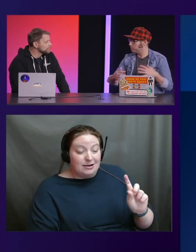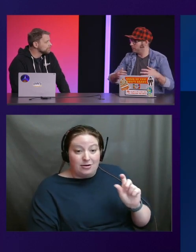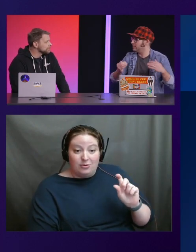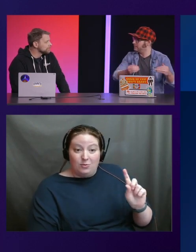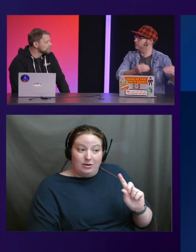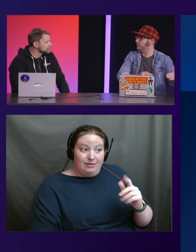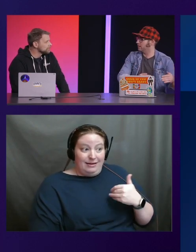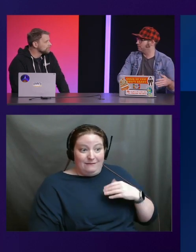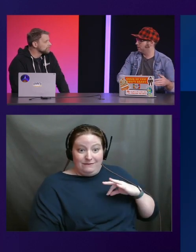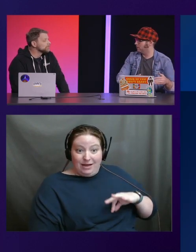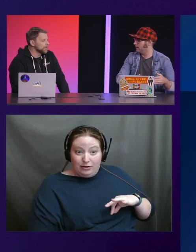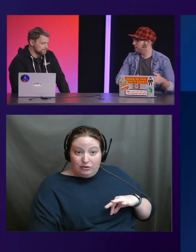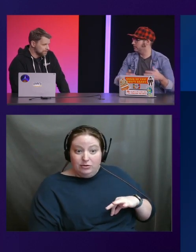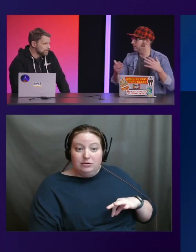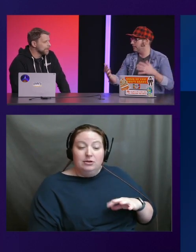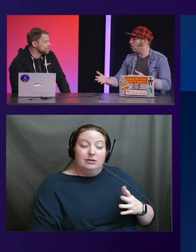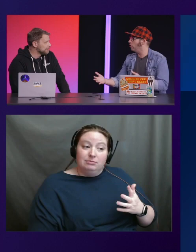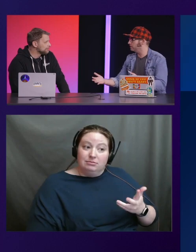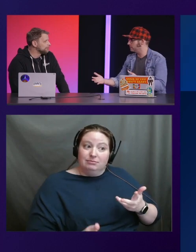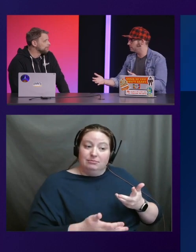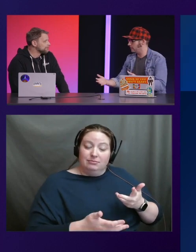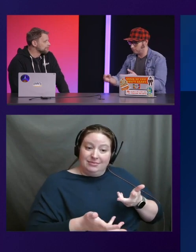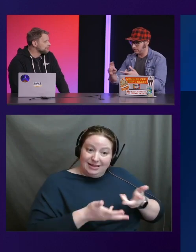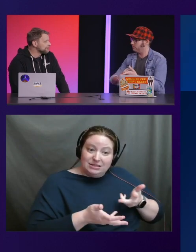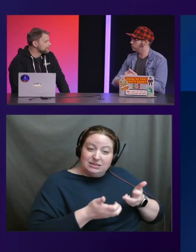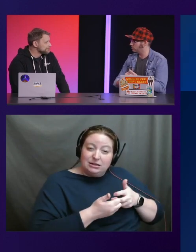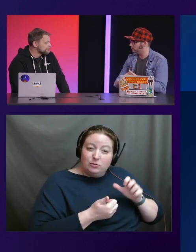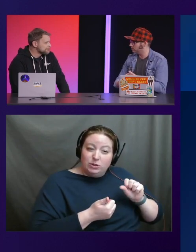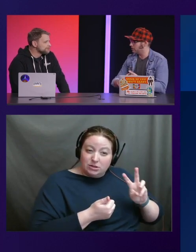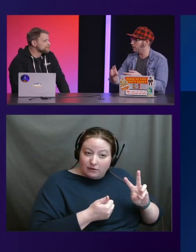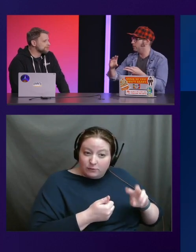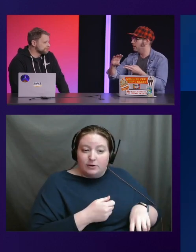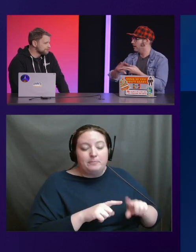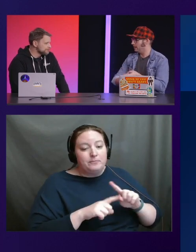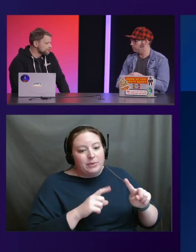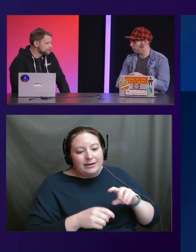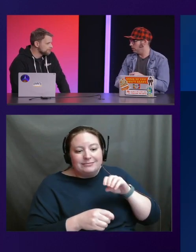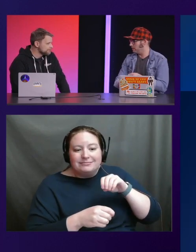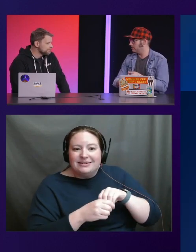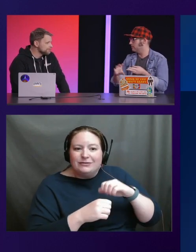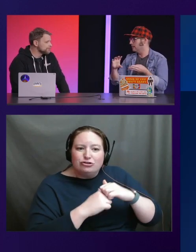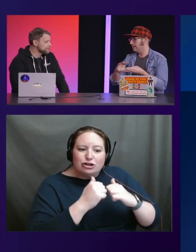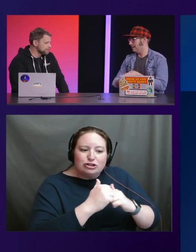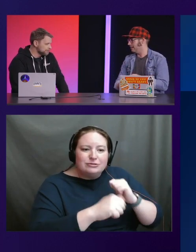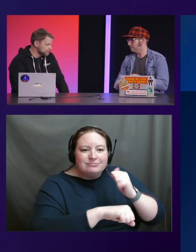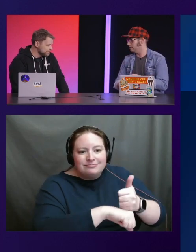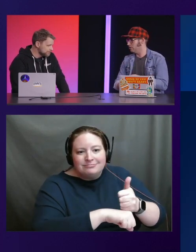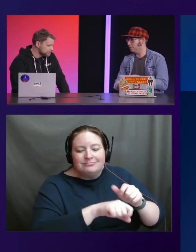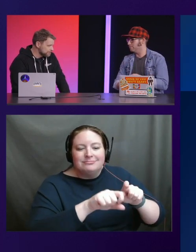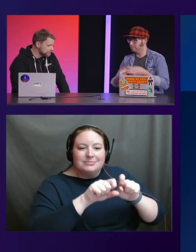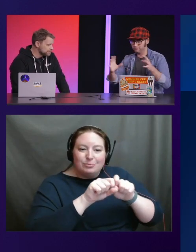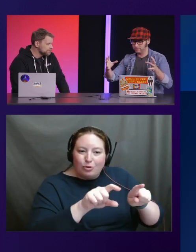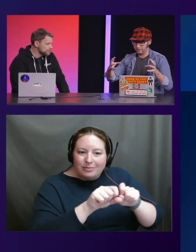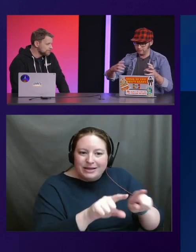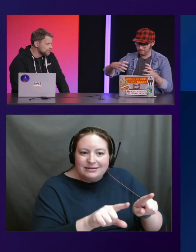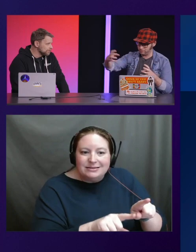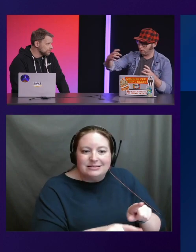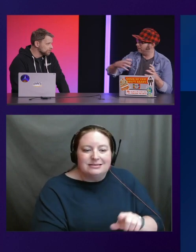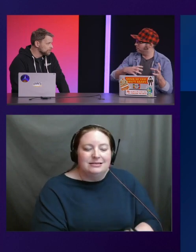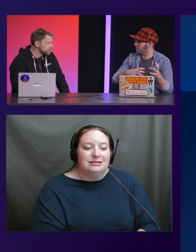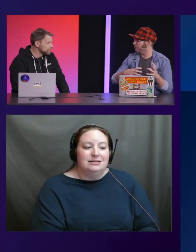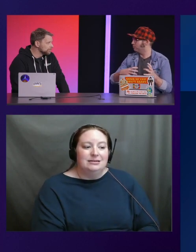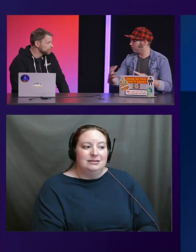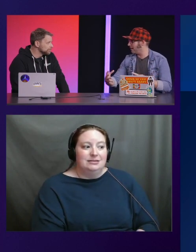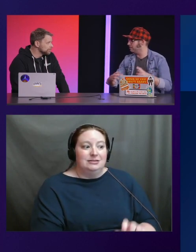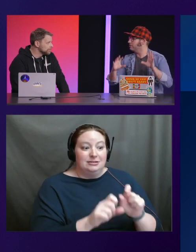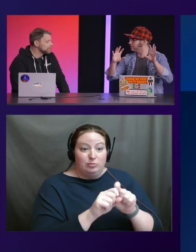somewhere else, but they deal in software, right? Yep. Like getting all of these things set up, like infrastructure as code and deployments, and deploying